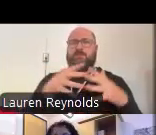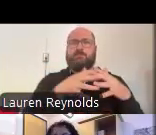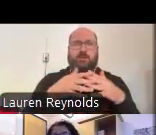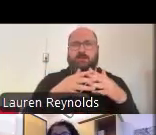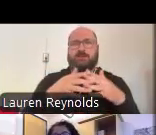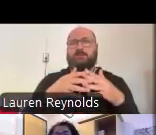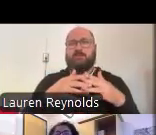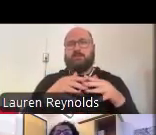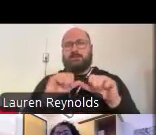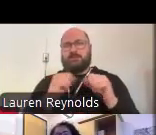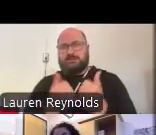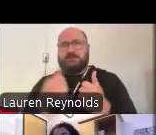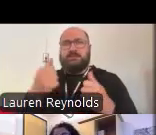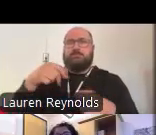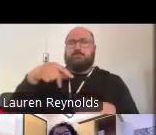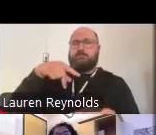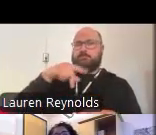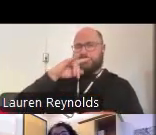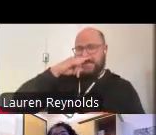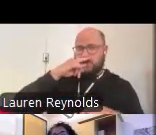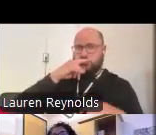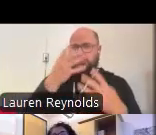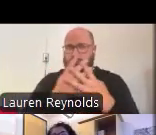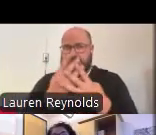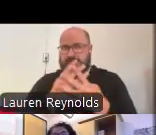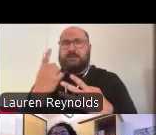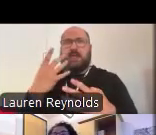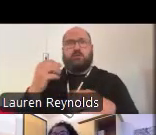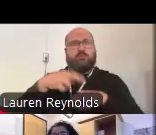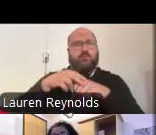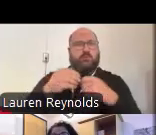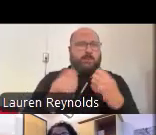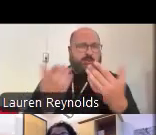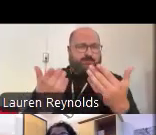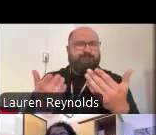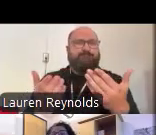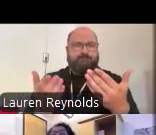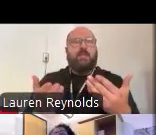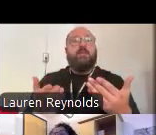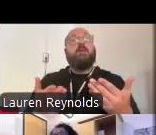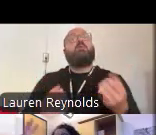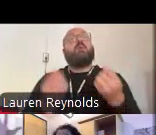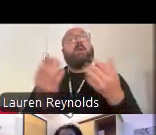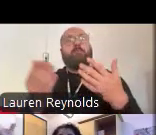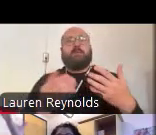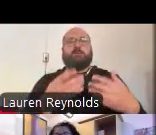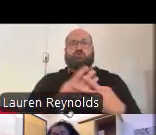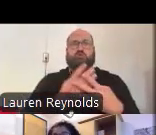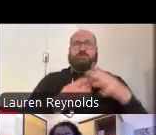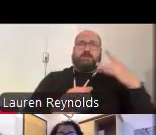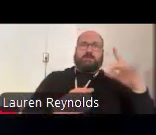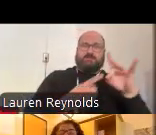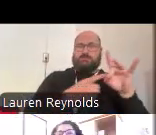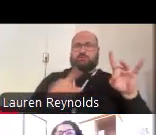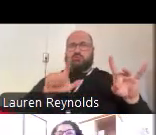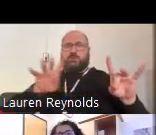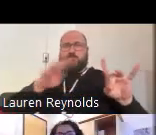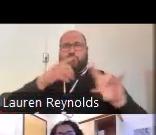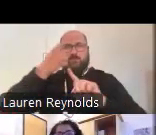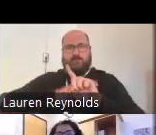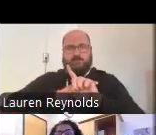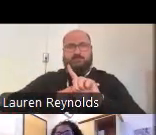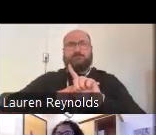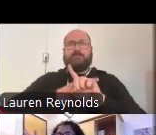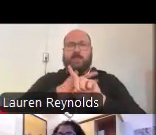Referral recommendations? Their recommendations are to screen at 18 and 24 months, and plus at all baby